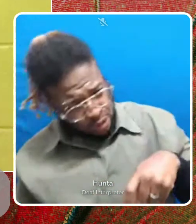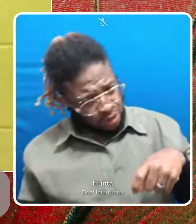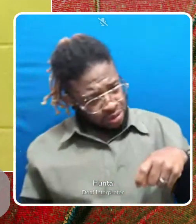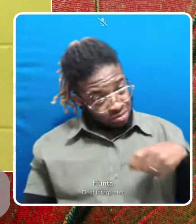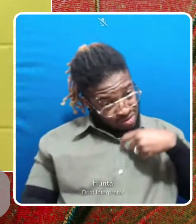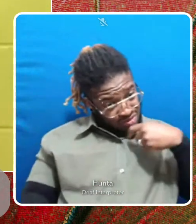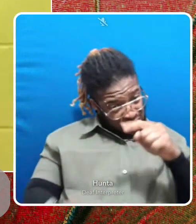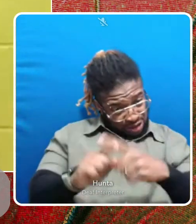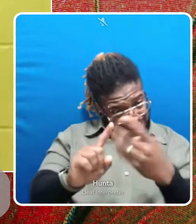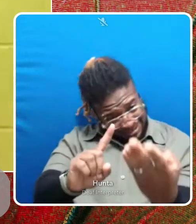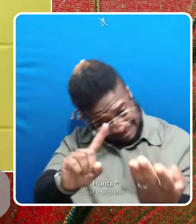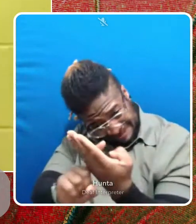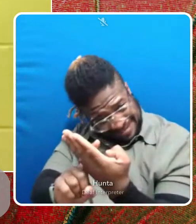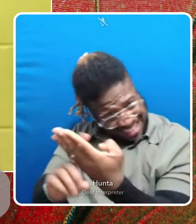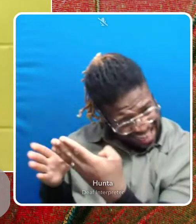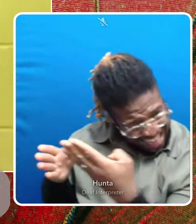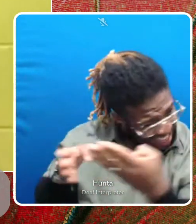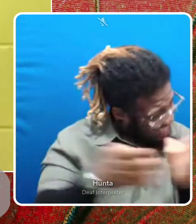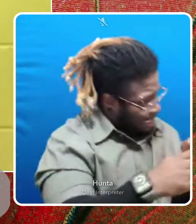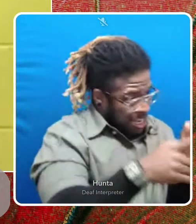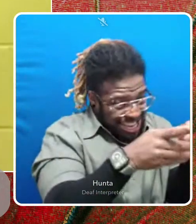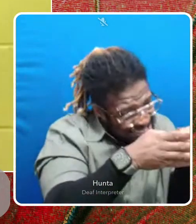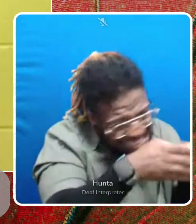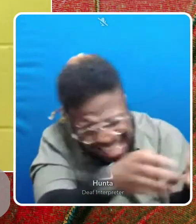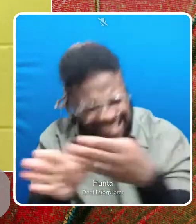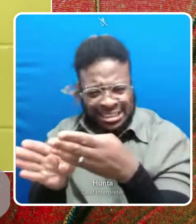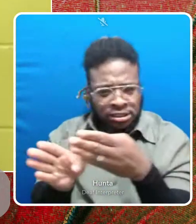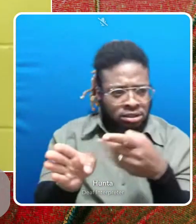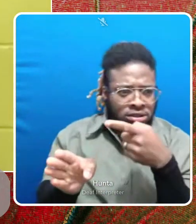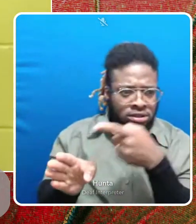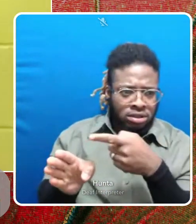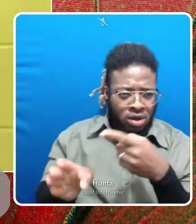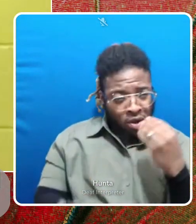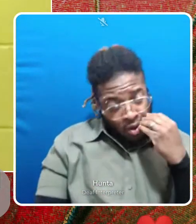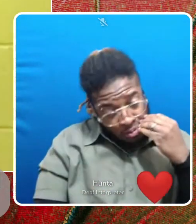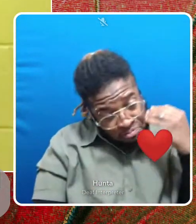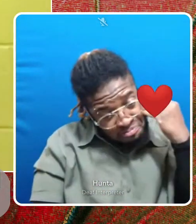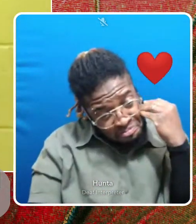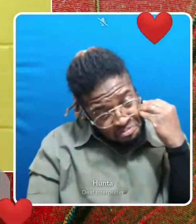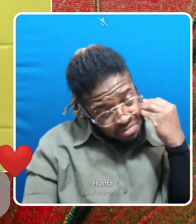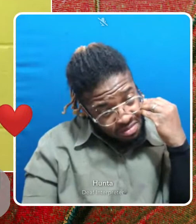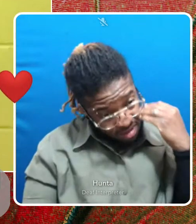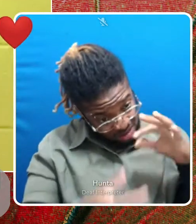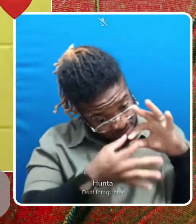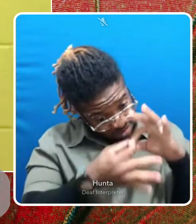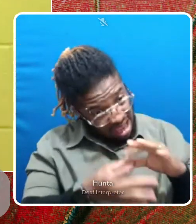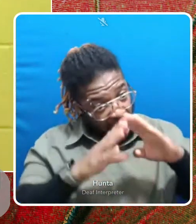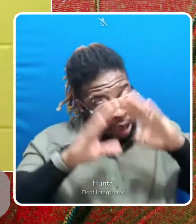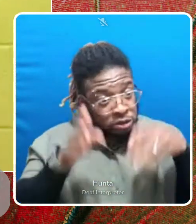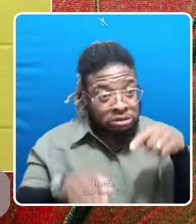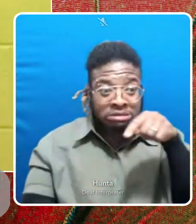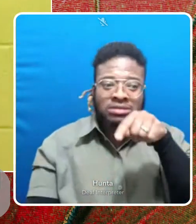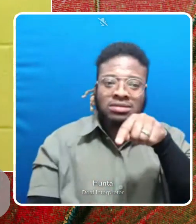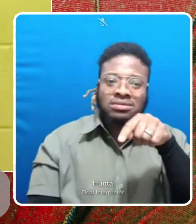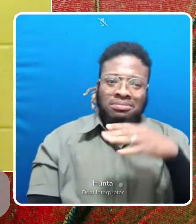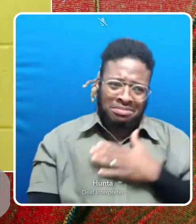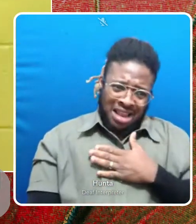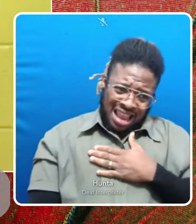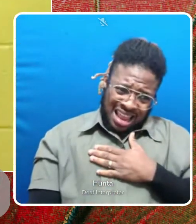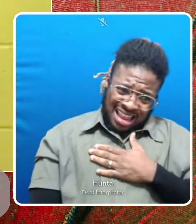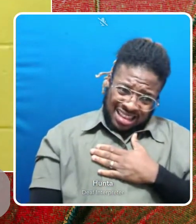for the homes and houses, one of them is mine. Did you know 250s make 100? Did you know a 50% is